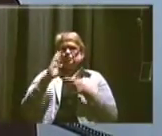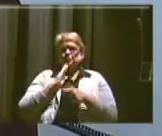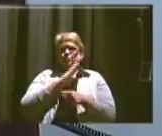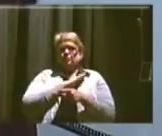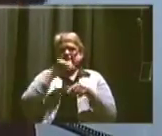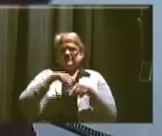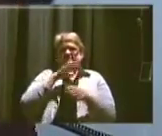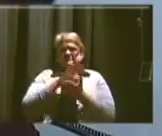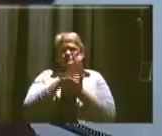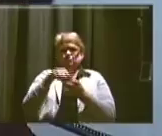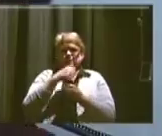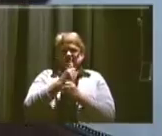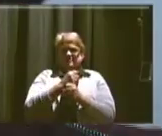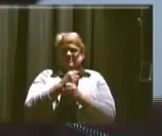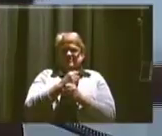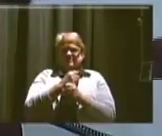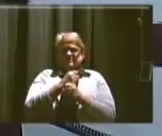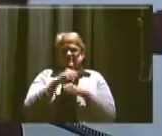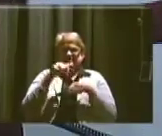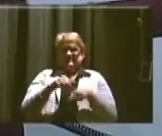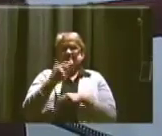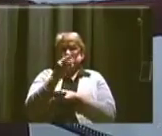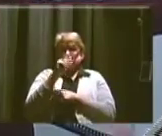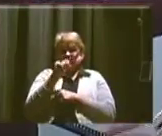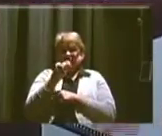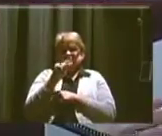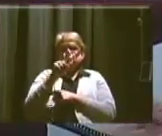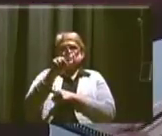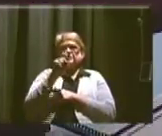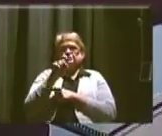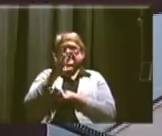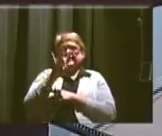school year, and it's in the amount, this year's grant was